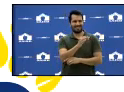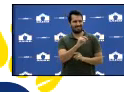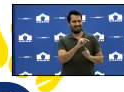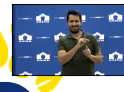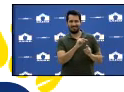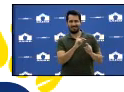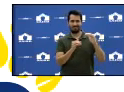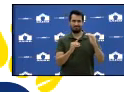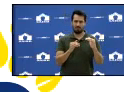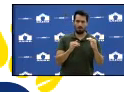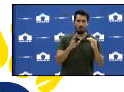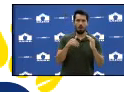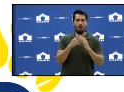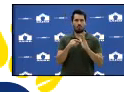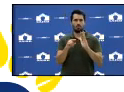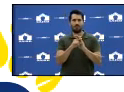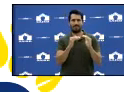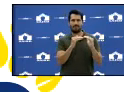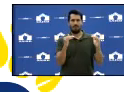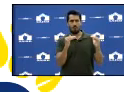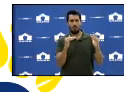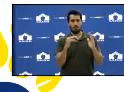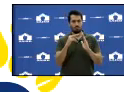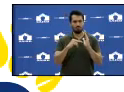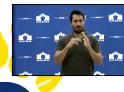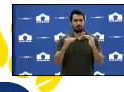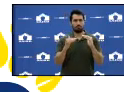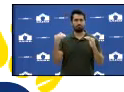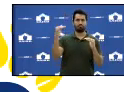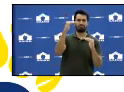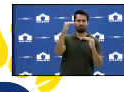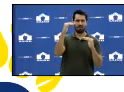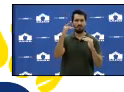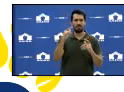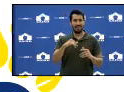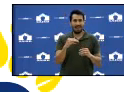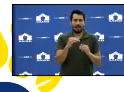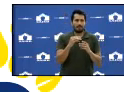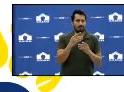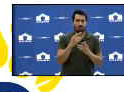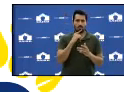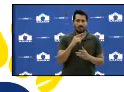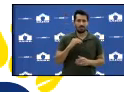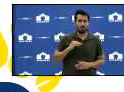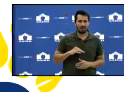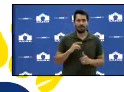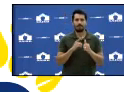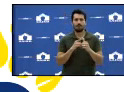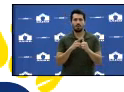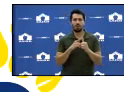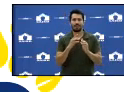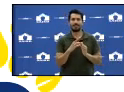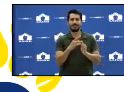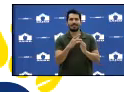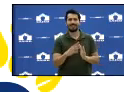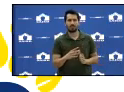2019 in every single grade level. And we're almost there in math. And that's only credit first to the